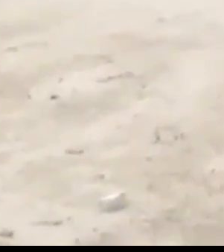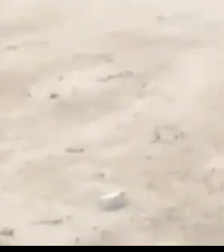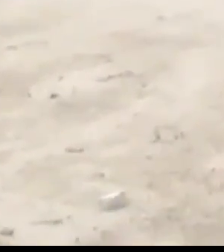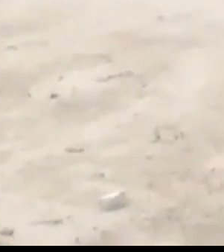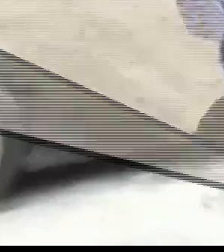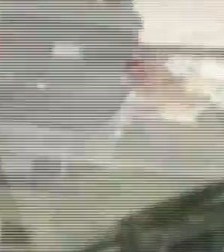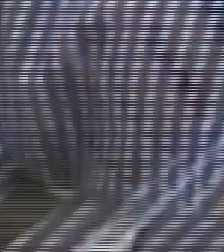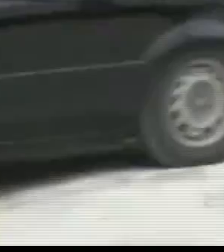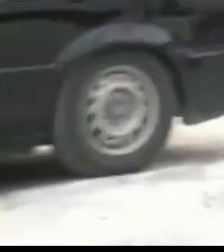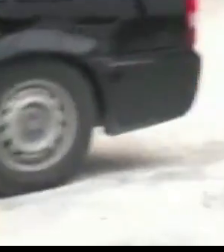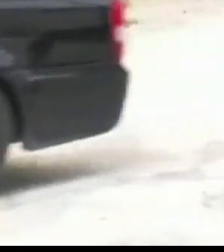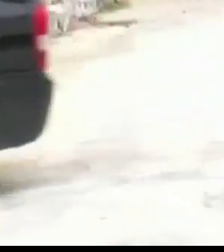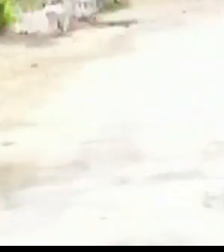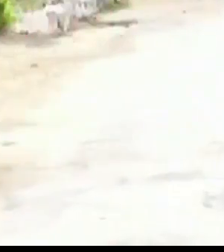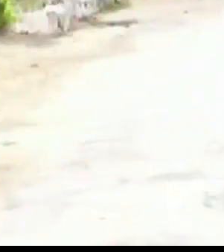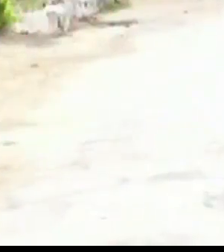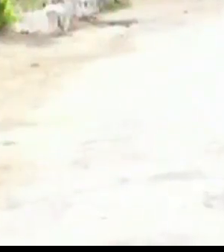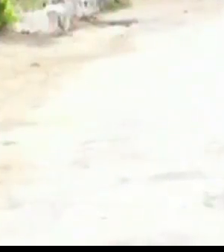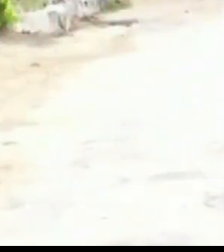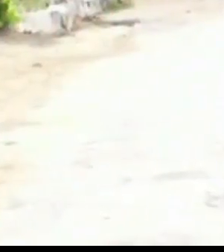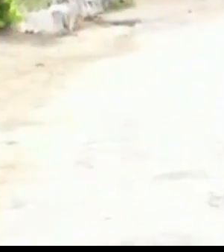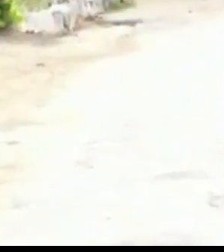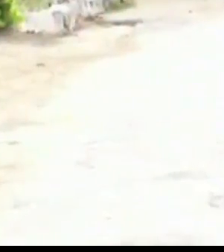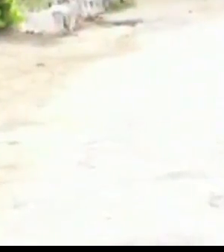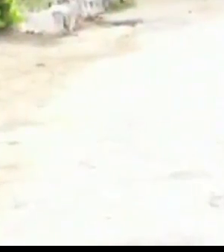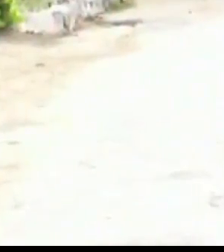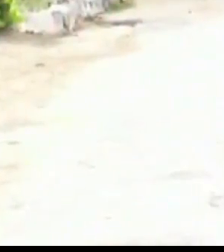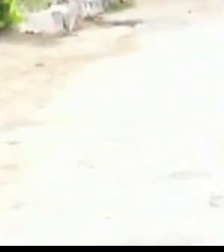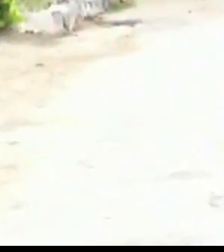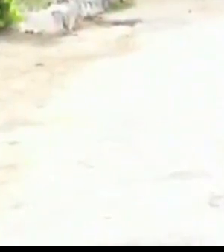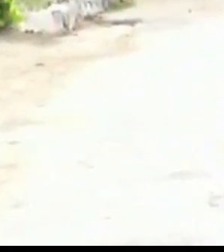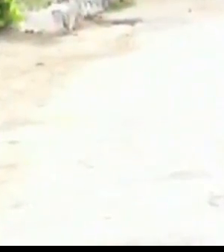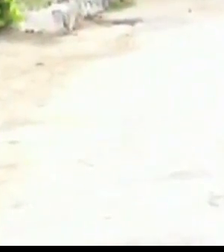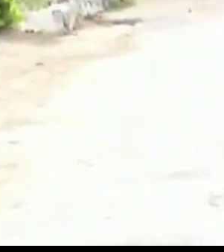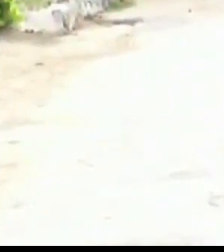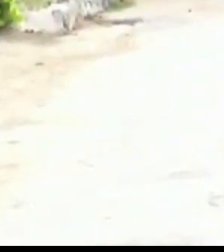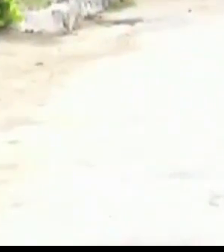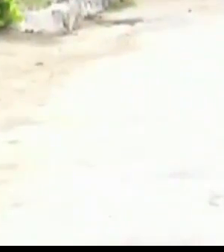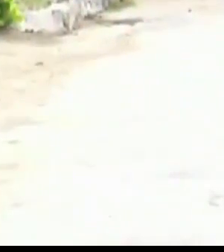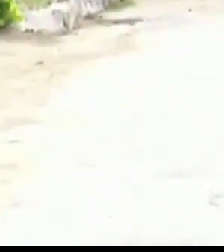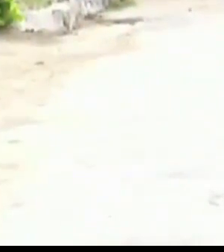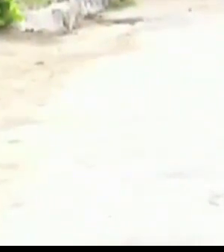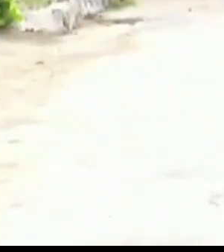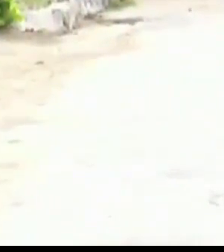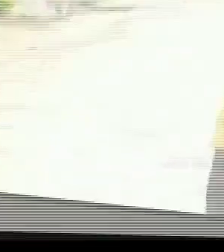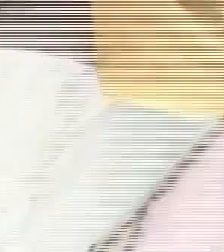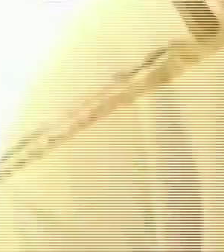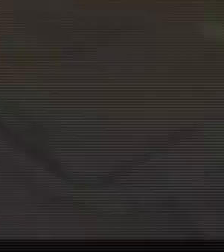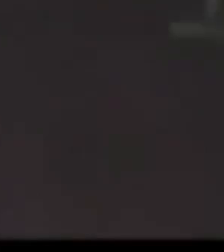ERIKA. Coming up, San Salvador prepares for Tropical Storm ERIKA.